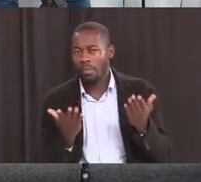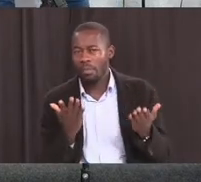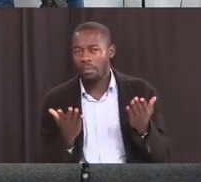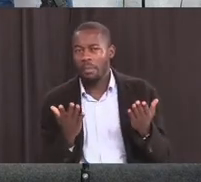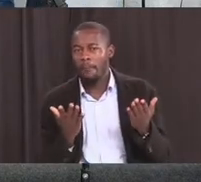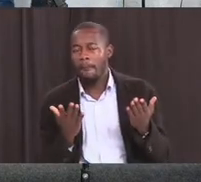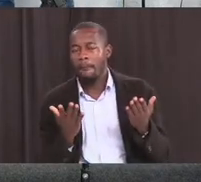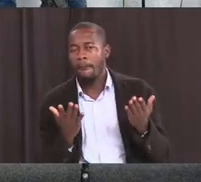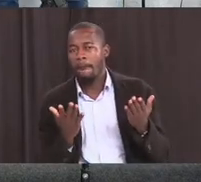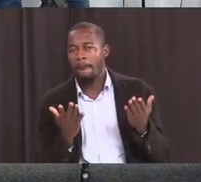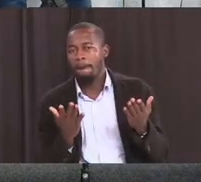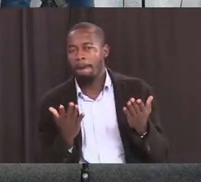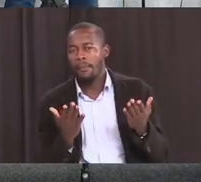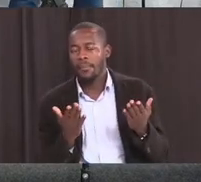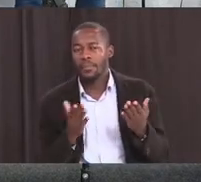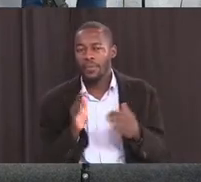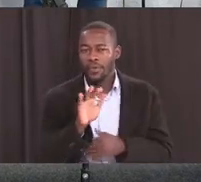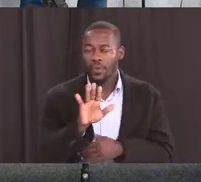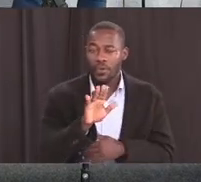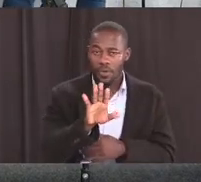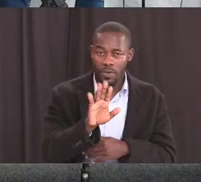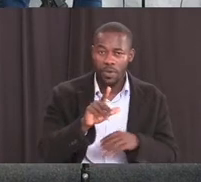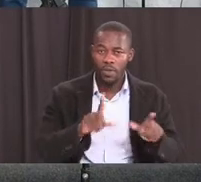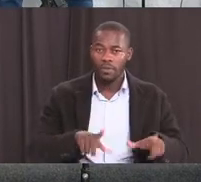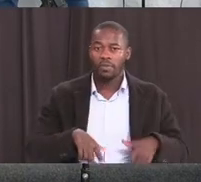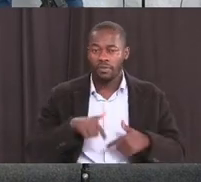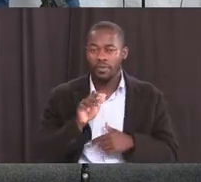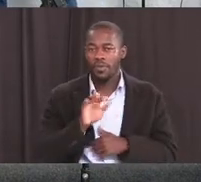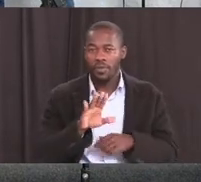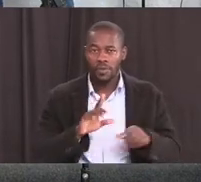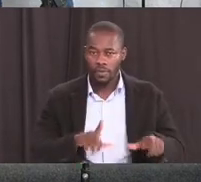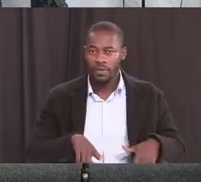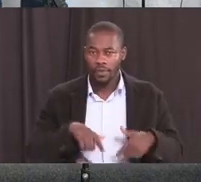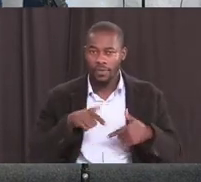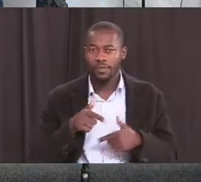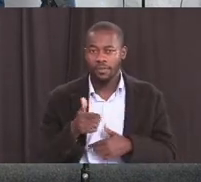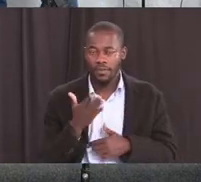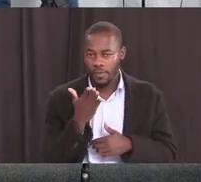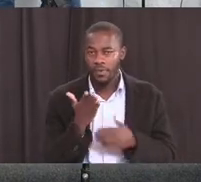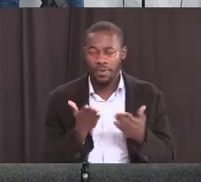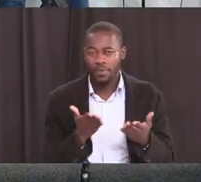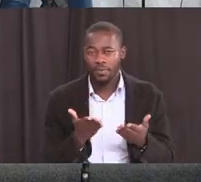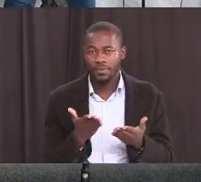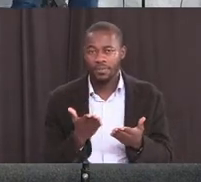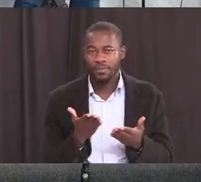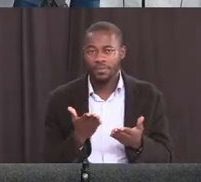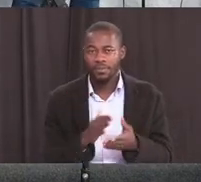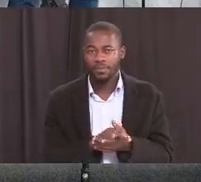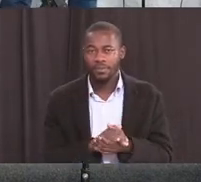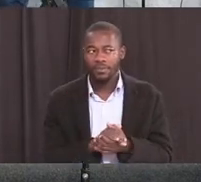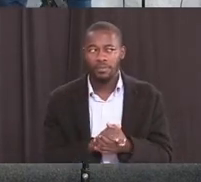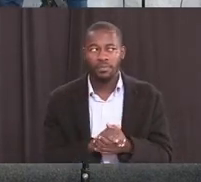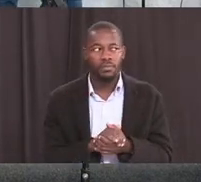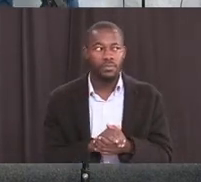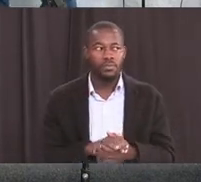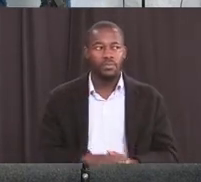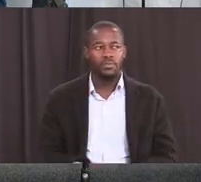that you're alive, but you're still living as if you're still dead. Yeah.